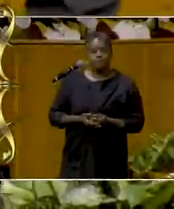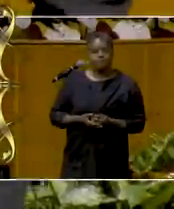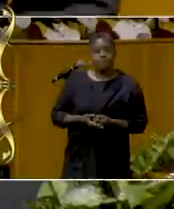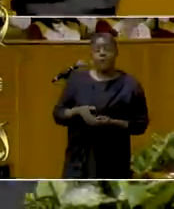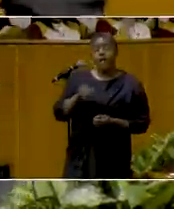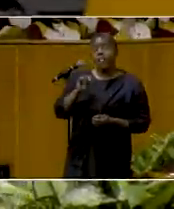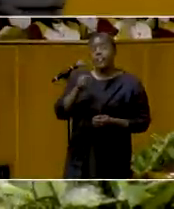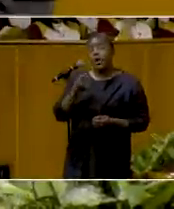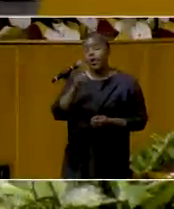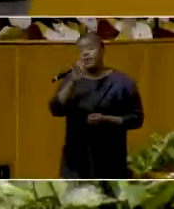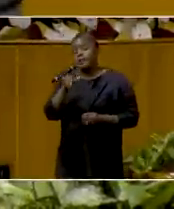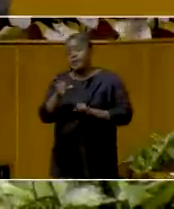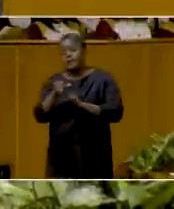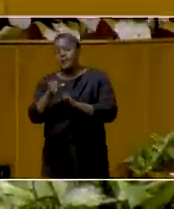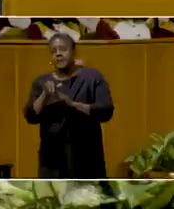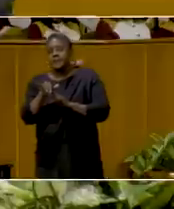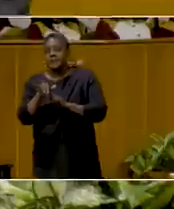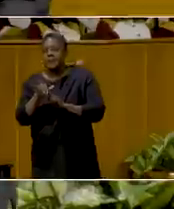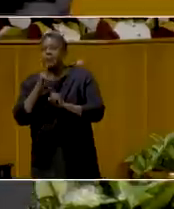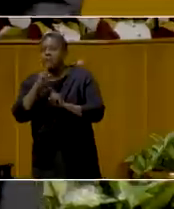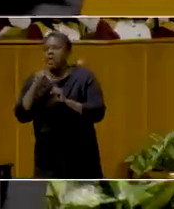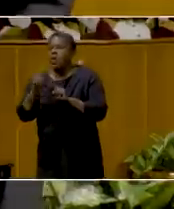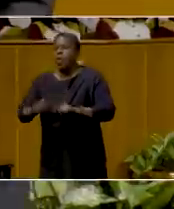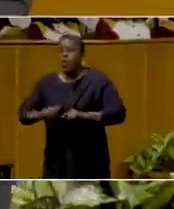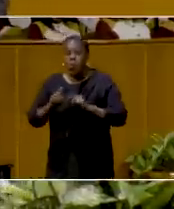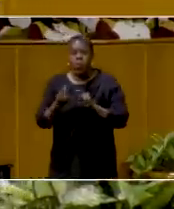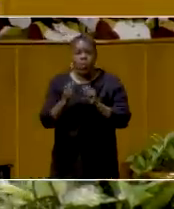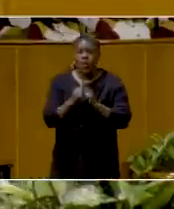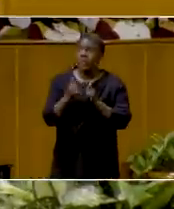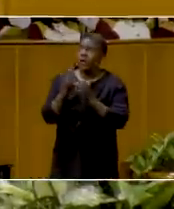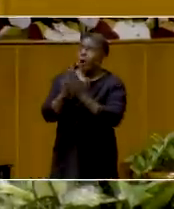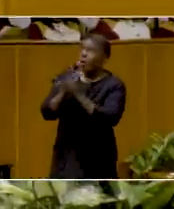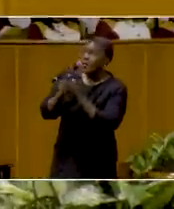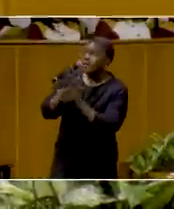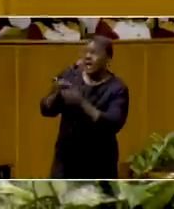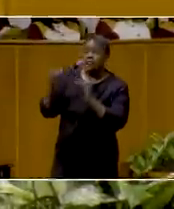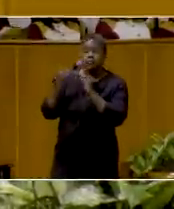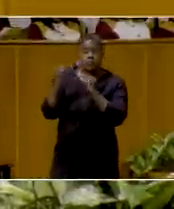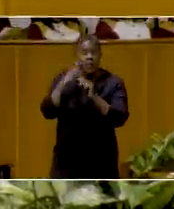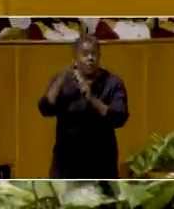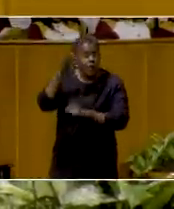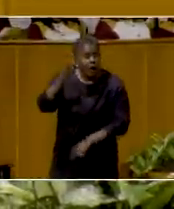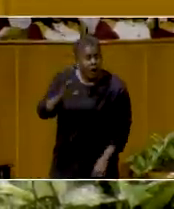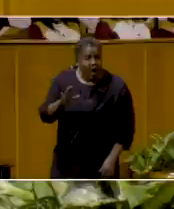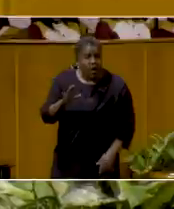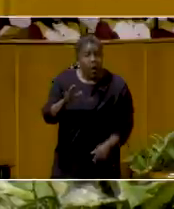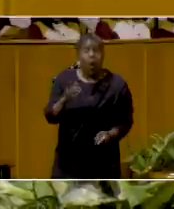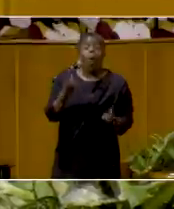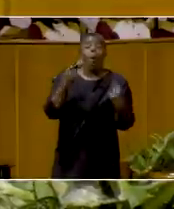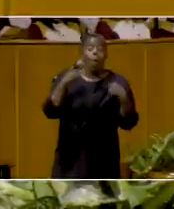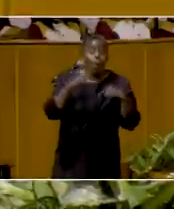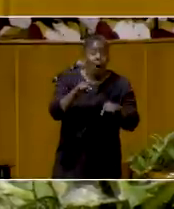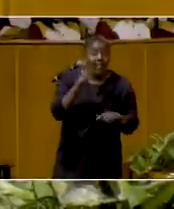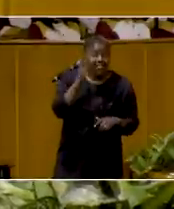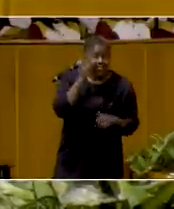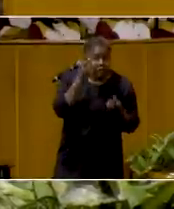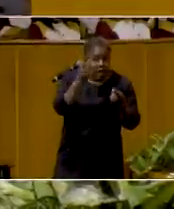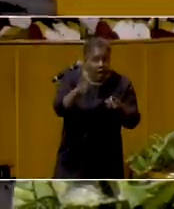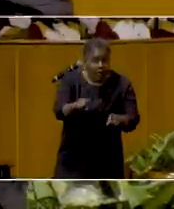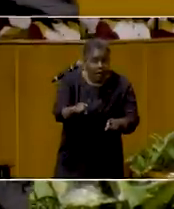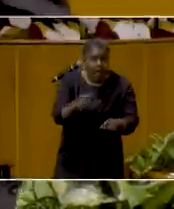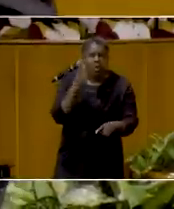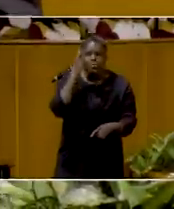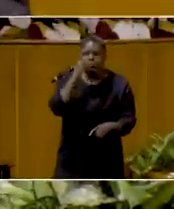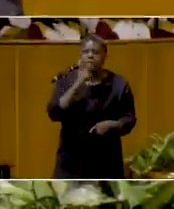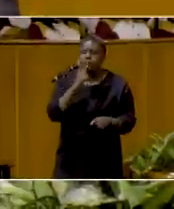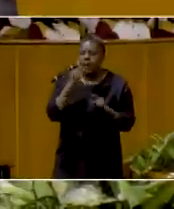Theodicy, this wrestling with the justice and the holiness of God in the midst of experienced evil. The reason it's